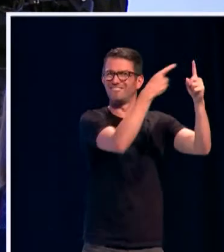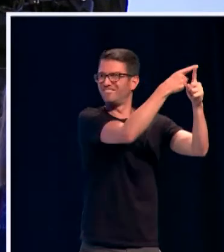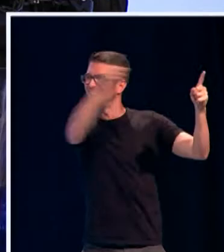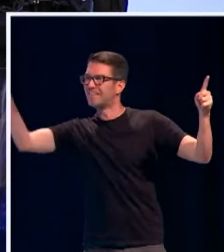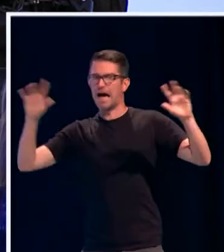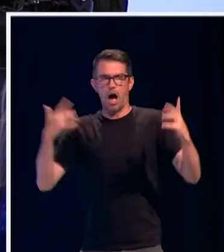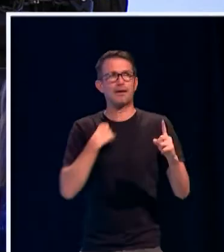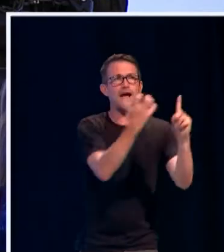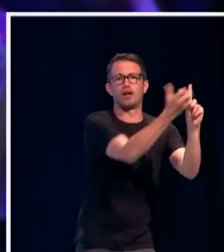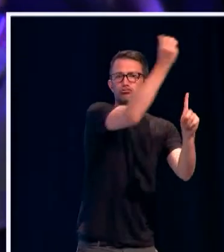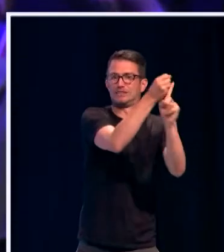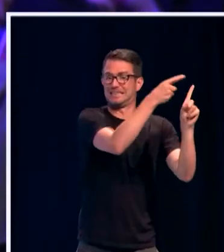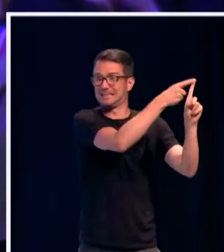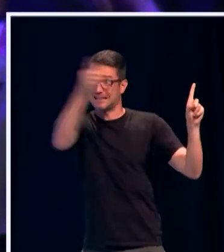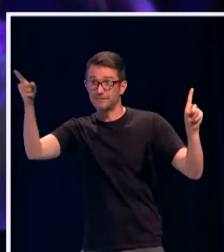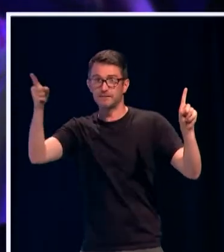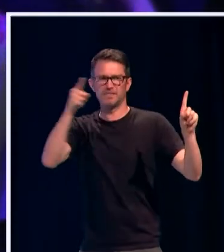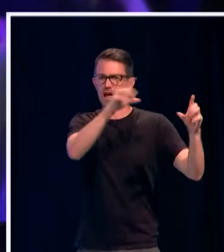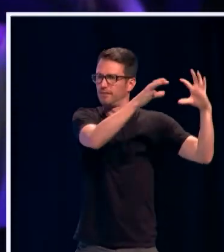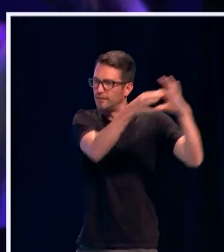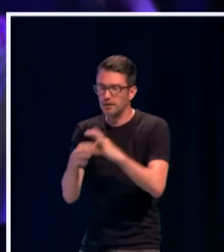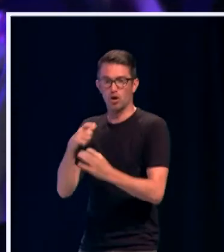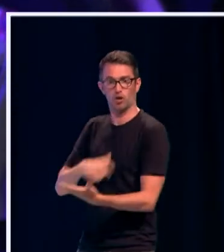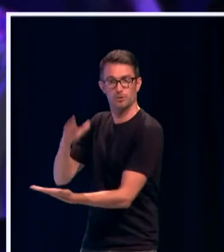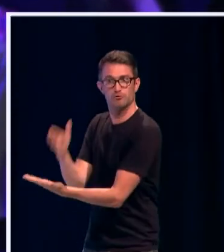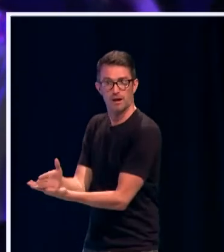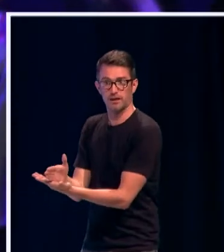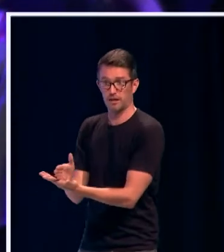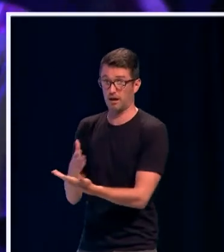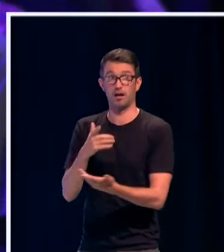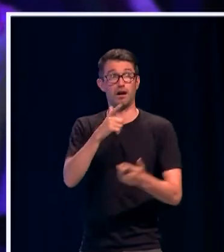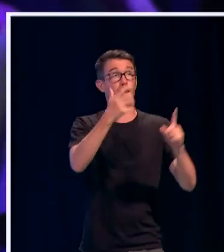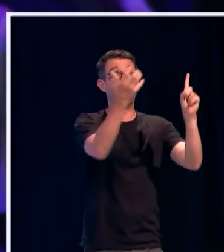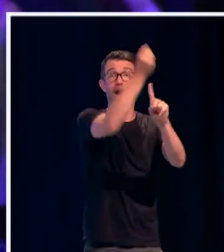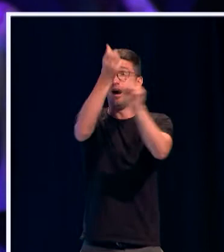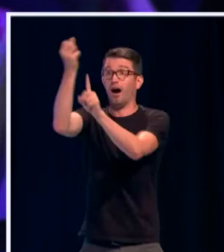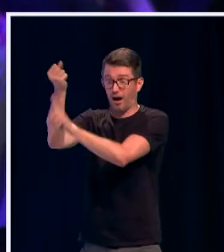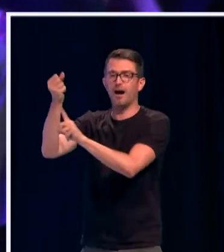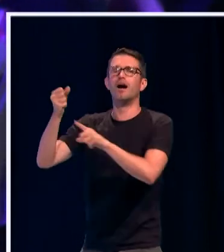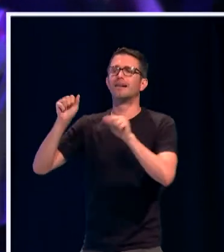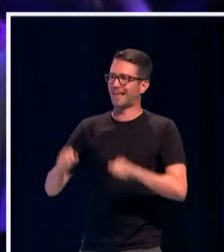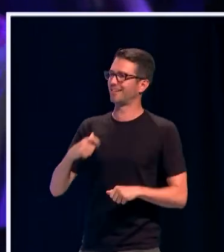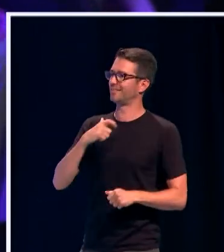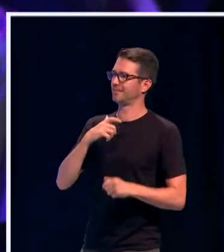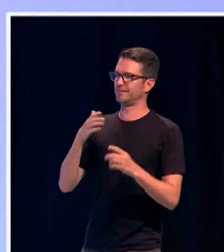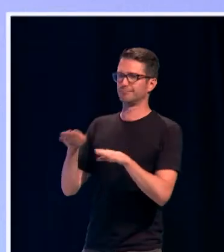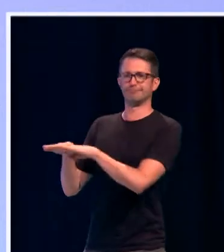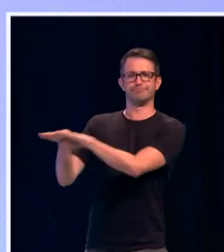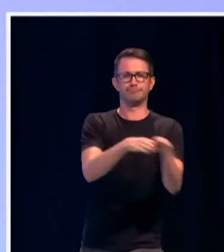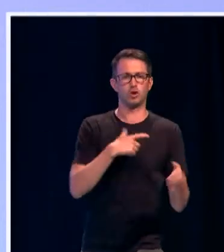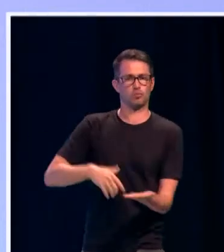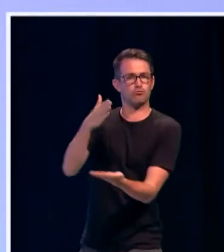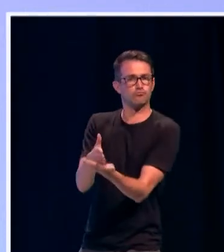disabilities. Central to Australia's approach on disability inclusion is supporting developing